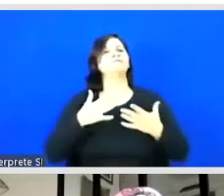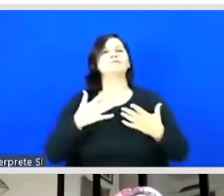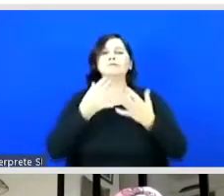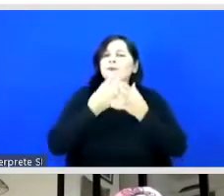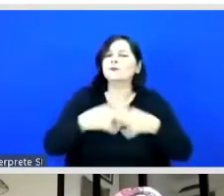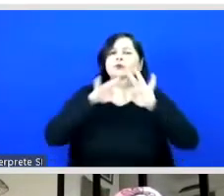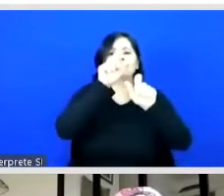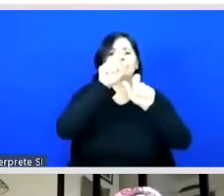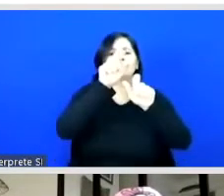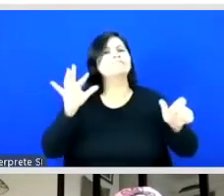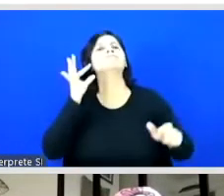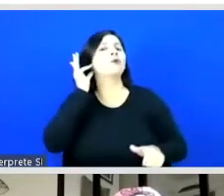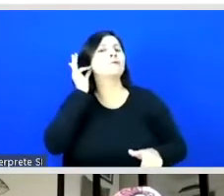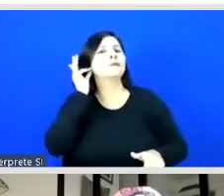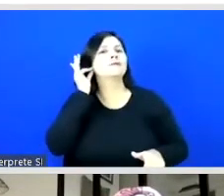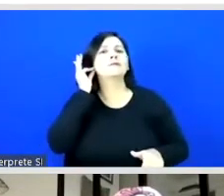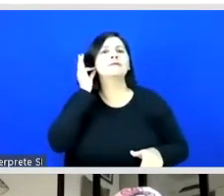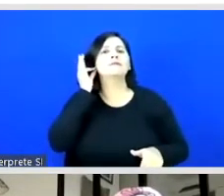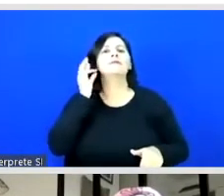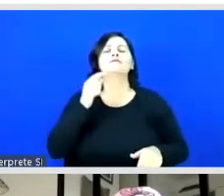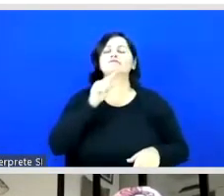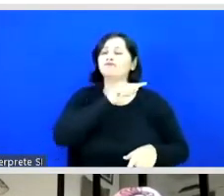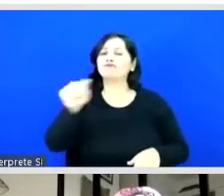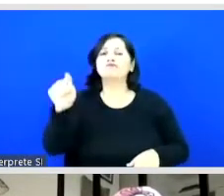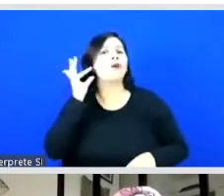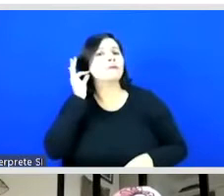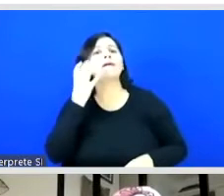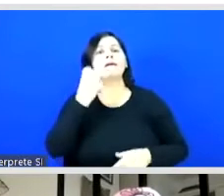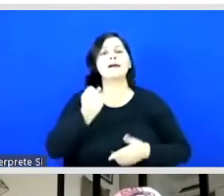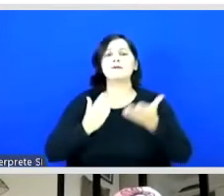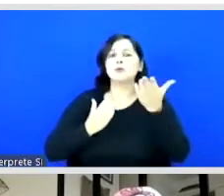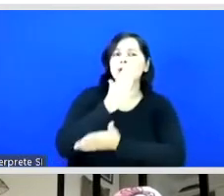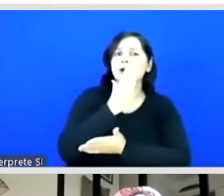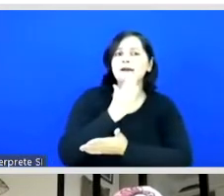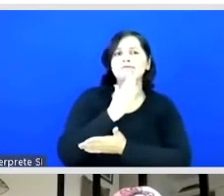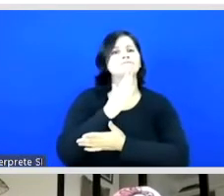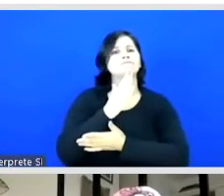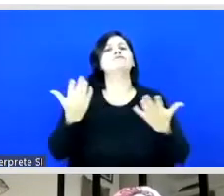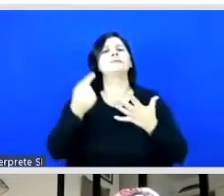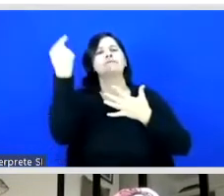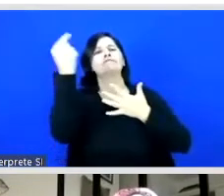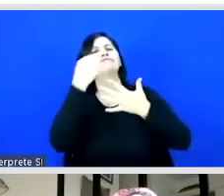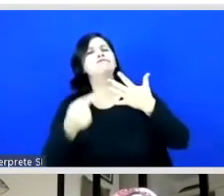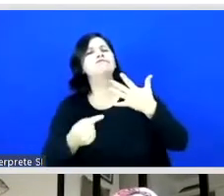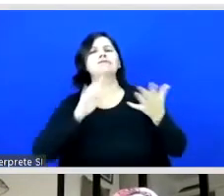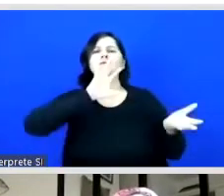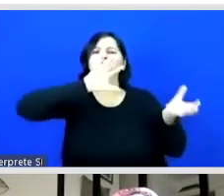your opinion, can we push for more accountability? The floor is yours, you have 3 minutes.